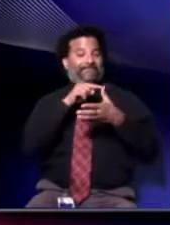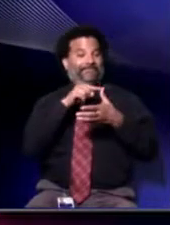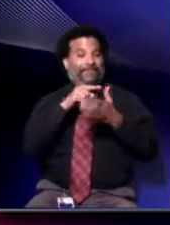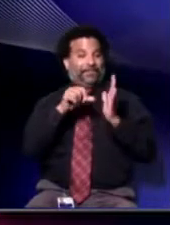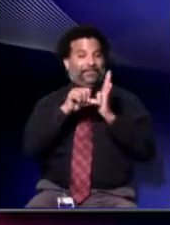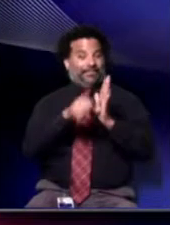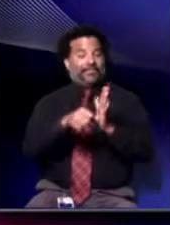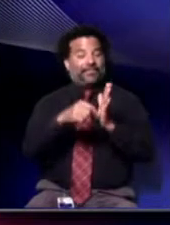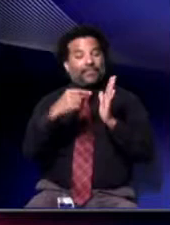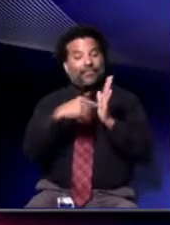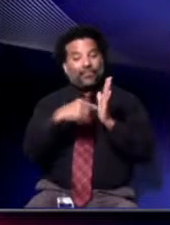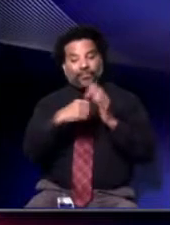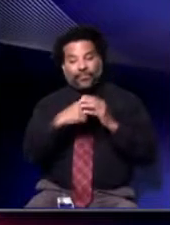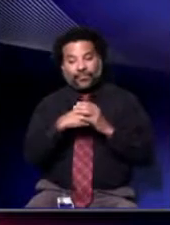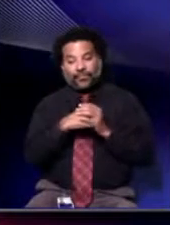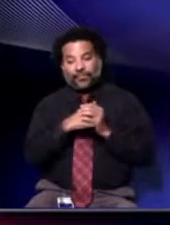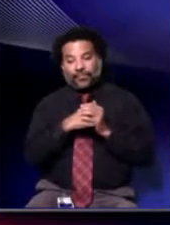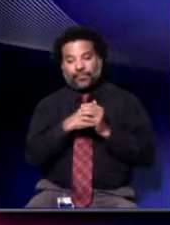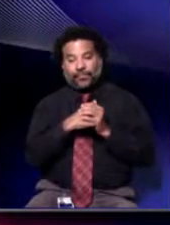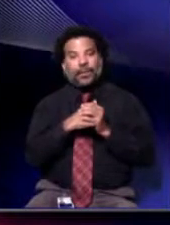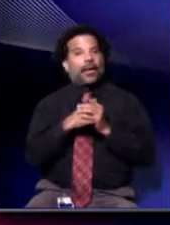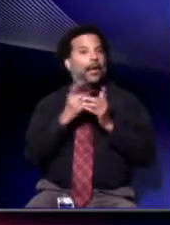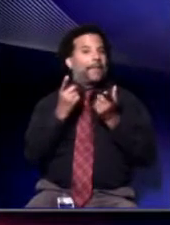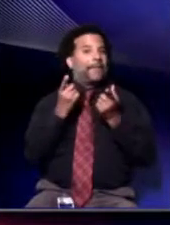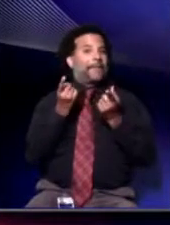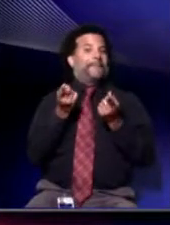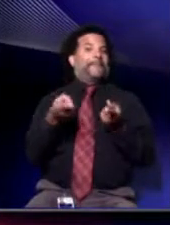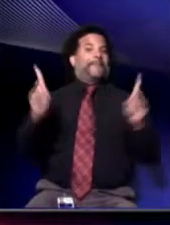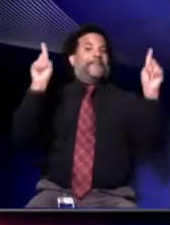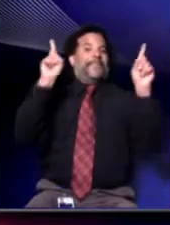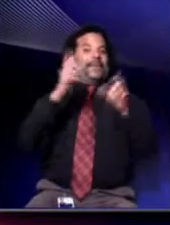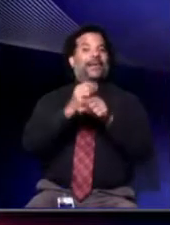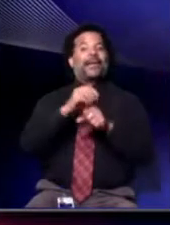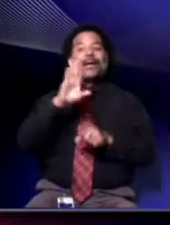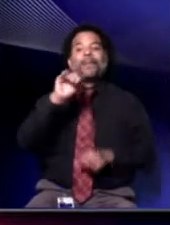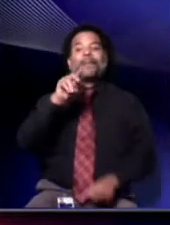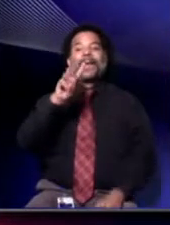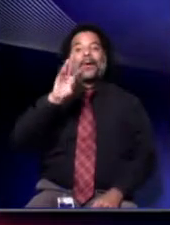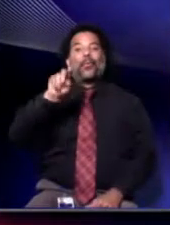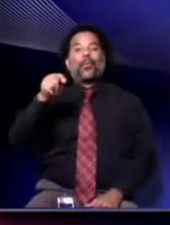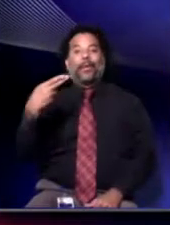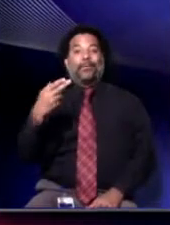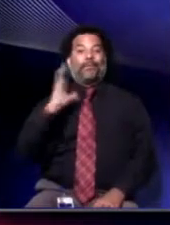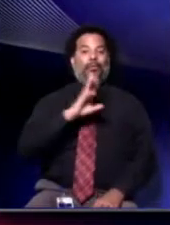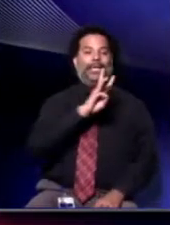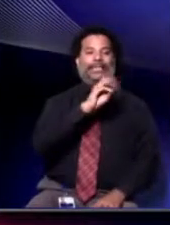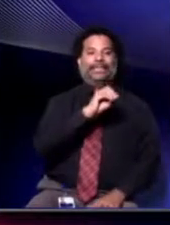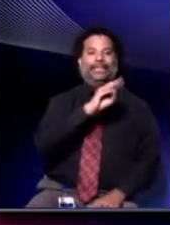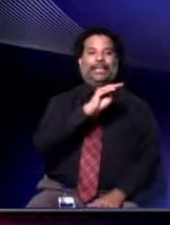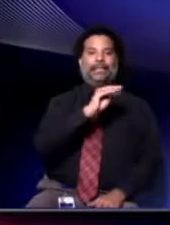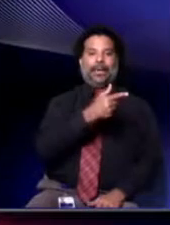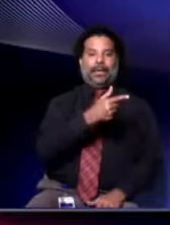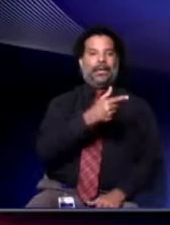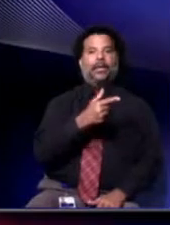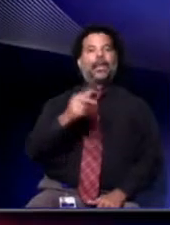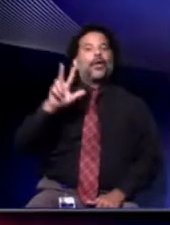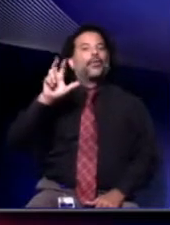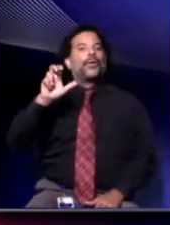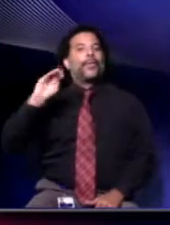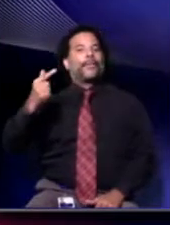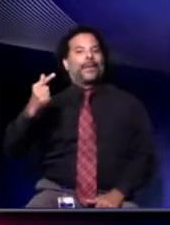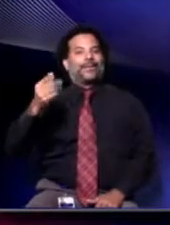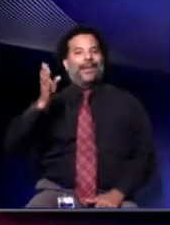out to your attention is we've finally been able to get our bandwidth increased from 60 megs, and we're currently now 300 megabits per